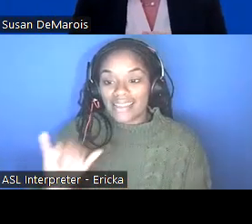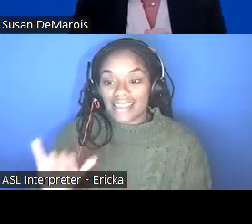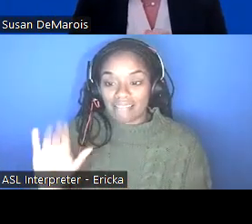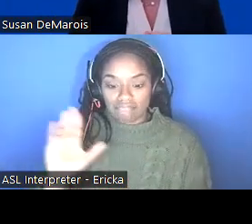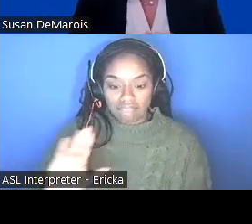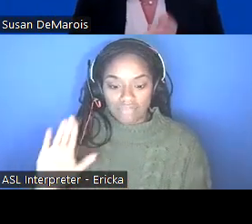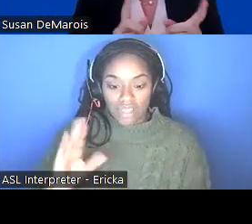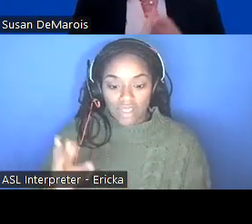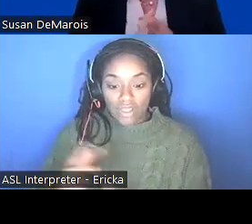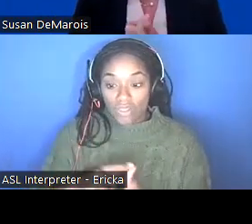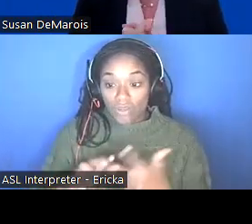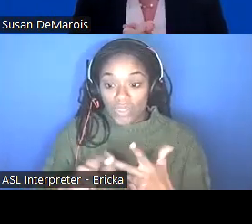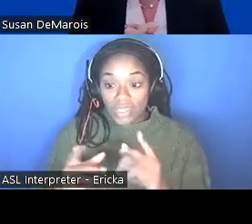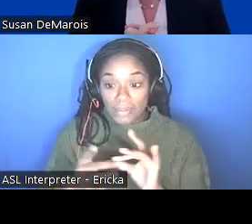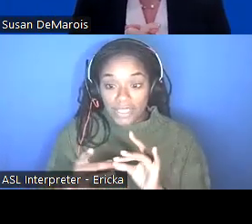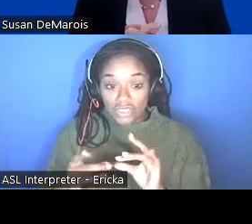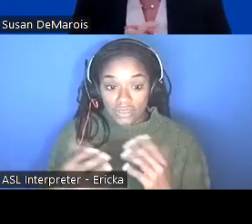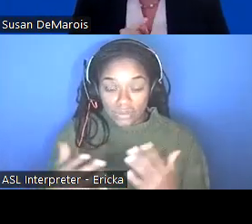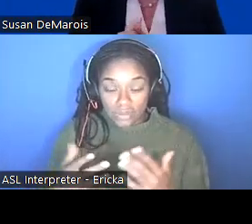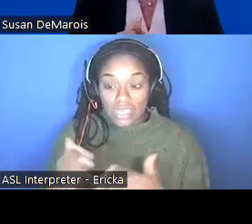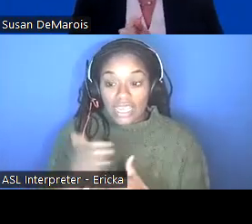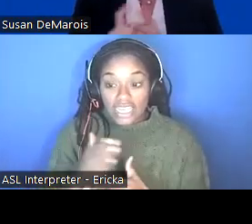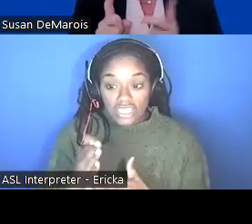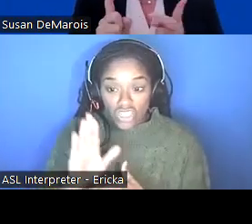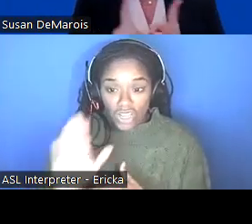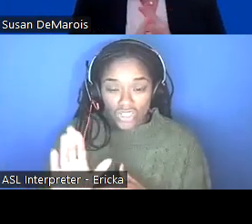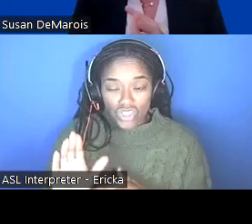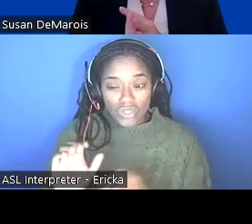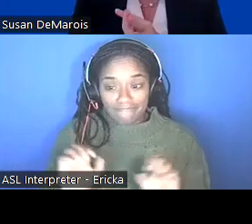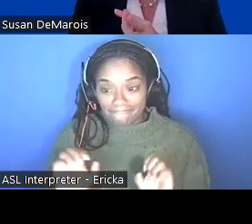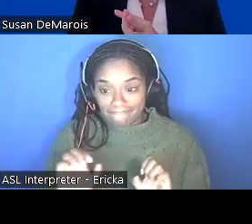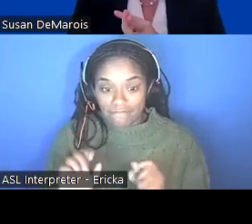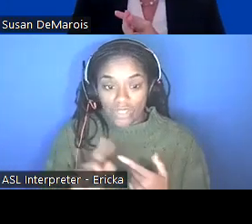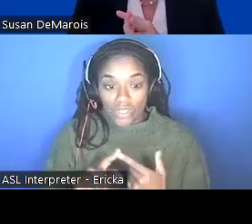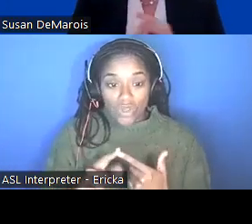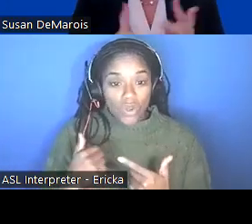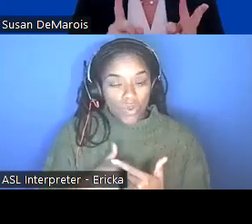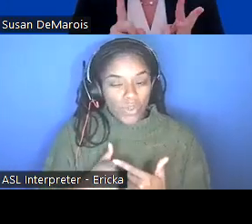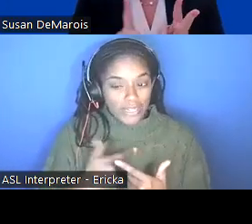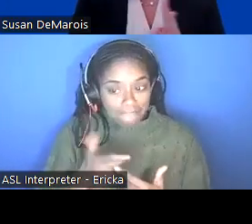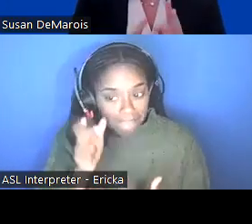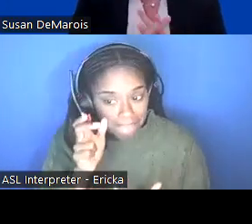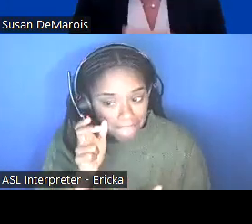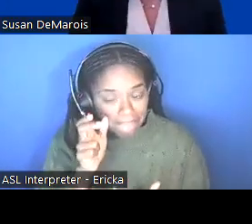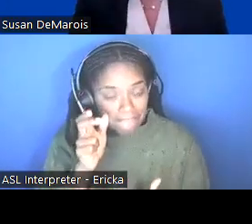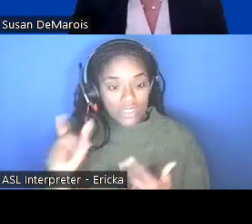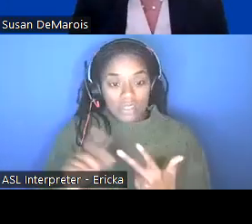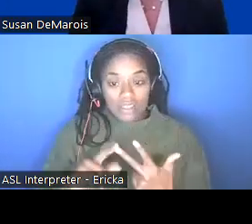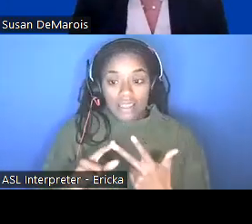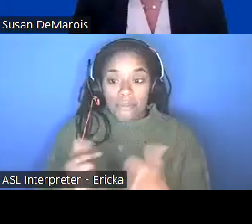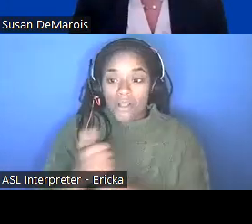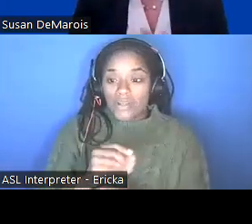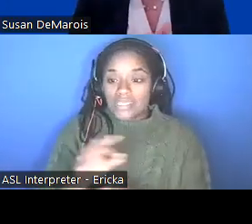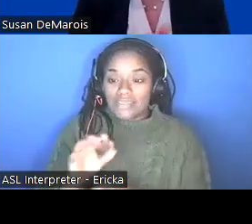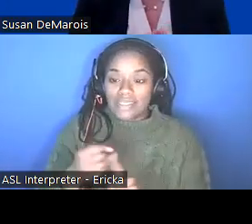3 things he said is he shares your urgency, we're leaning in, and the priorities of the